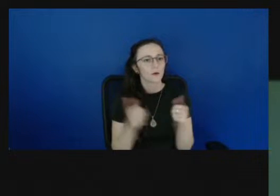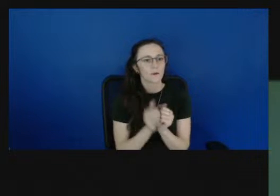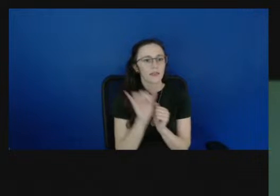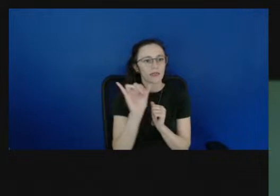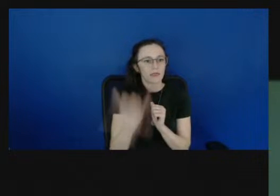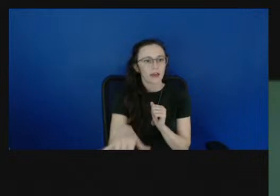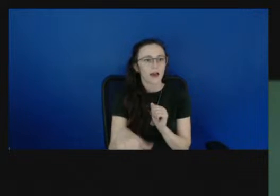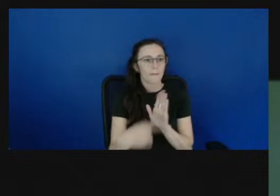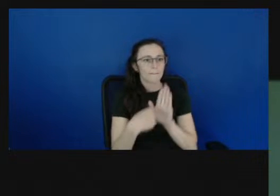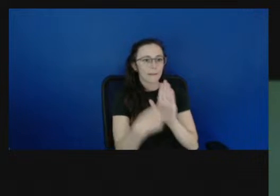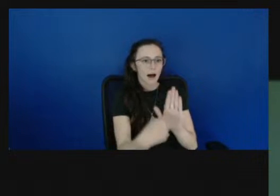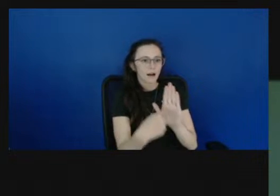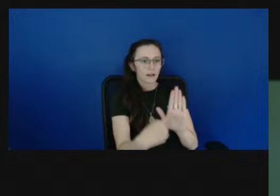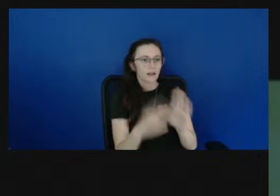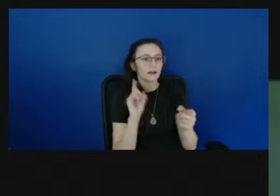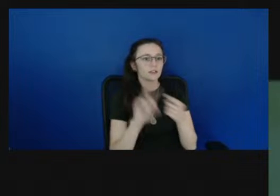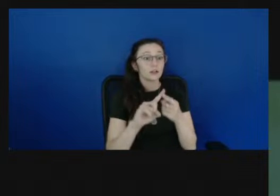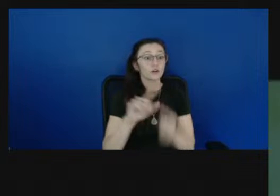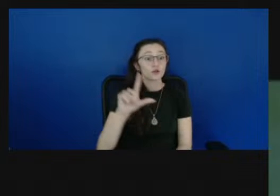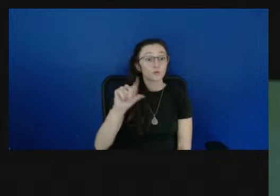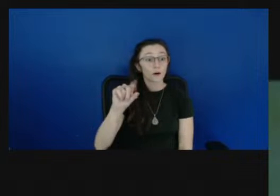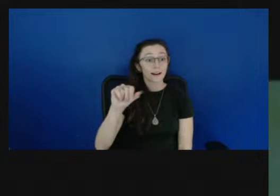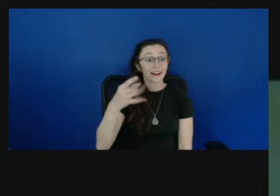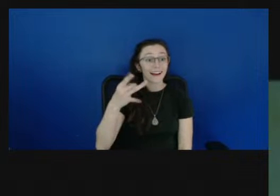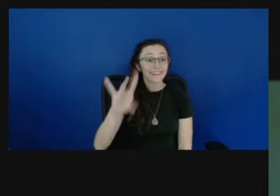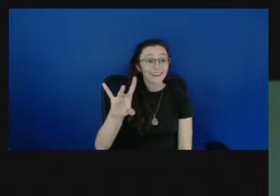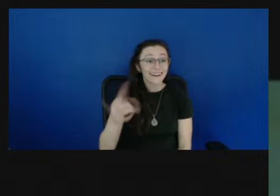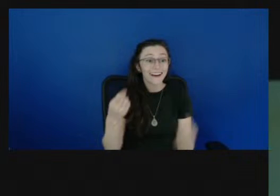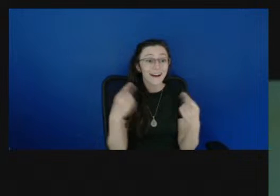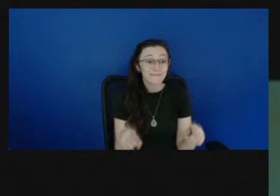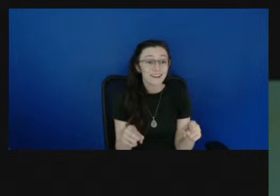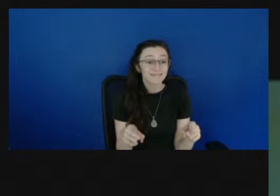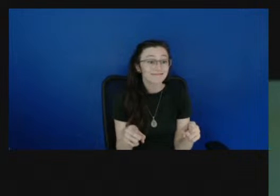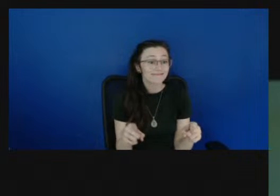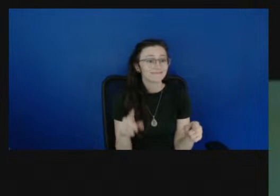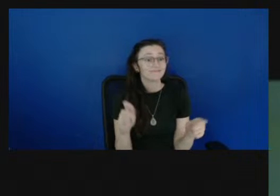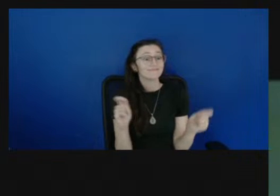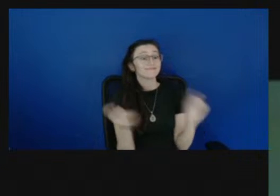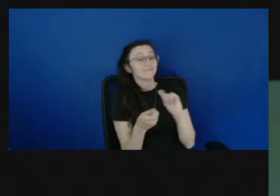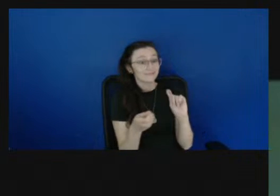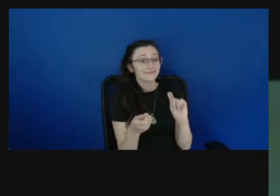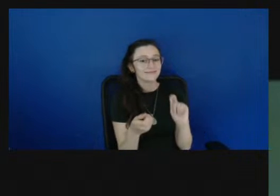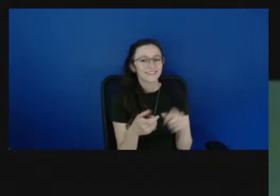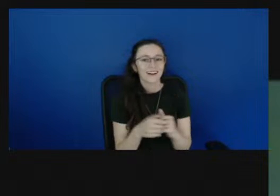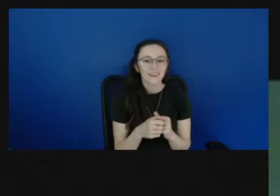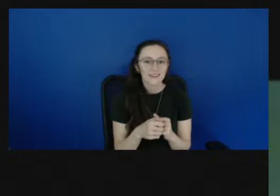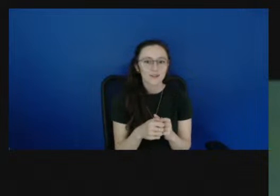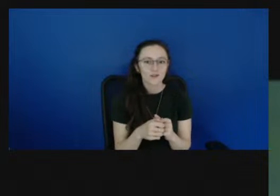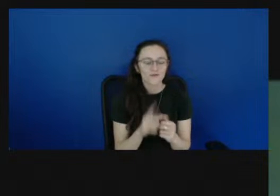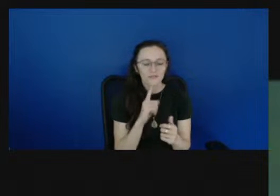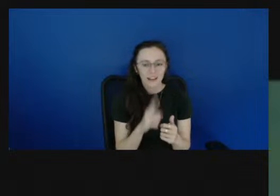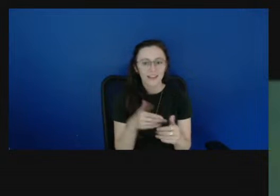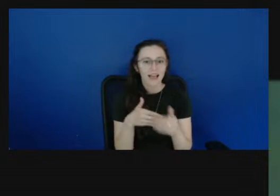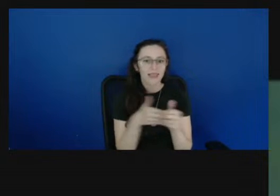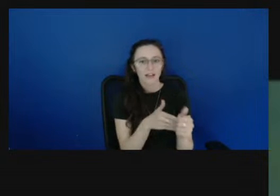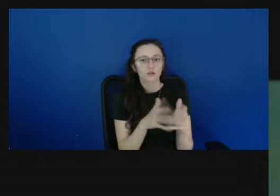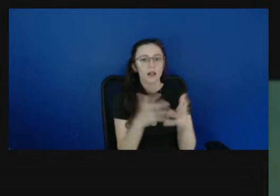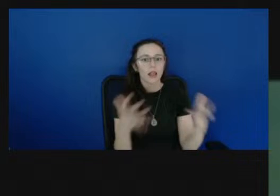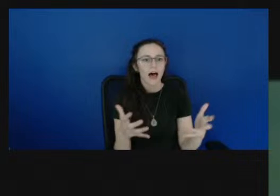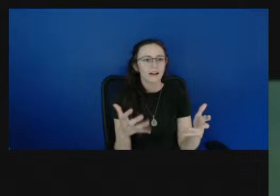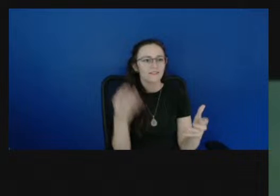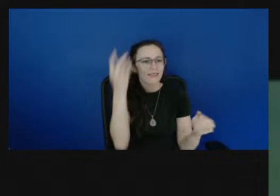model until 2018 came along. And this has led us to a lot of rethinking